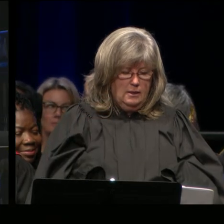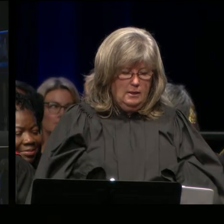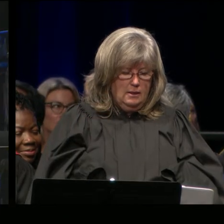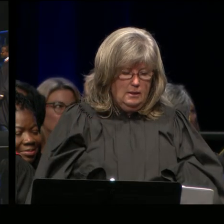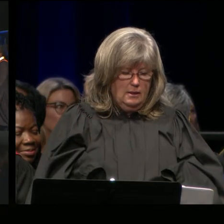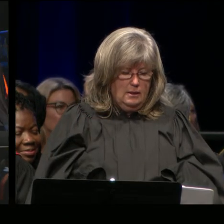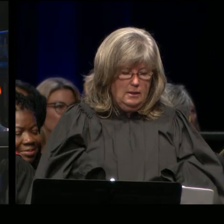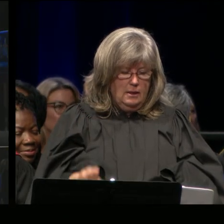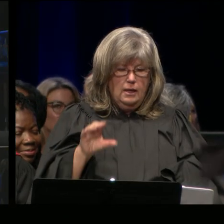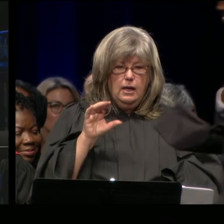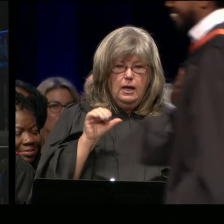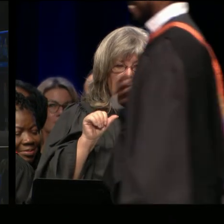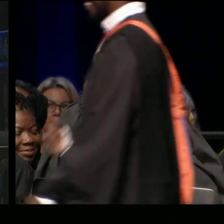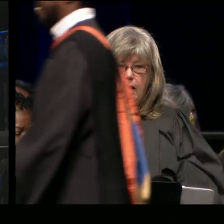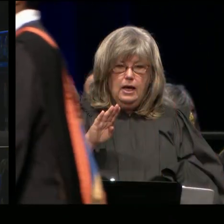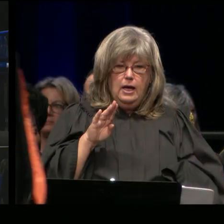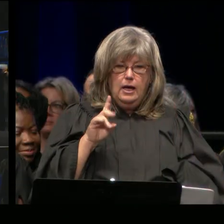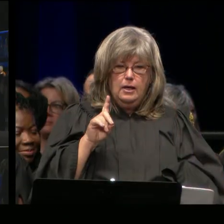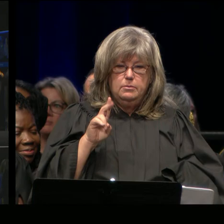Abdullahi Yusuf.